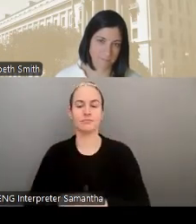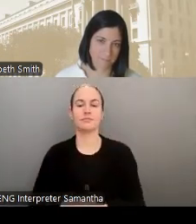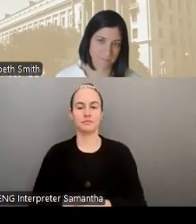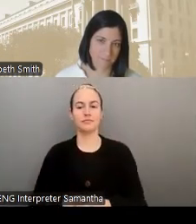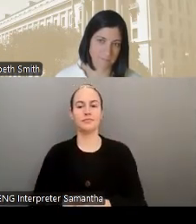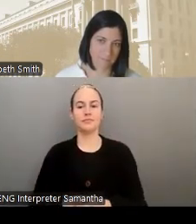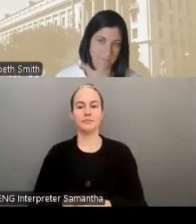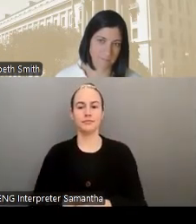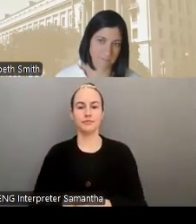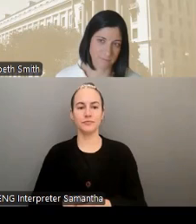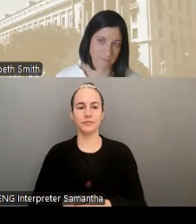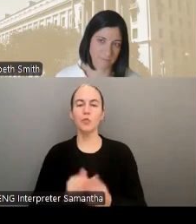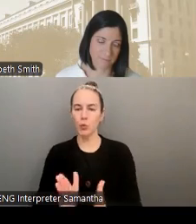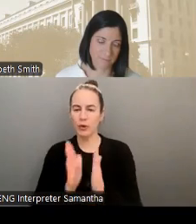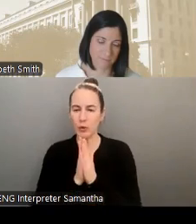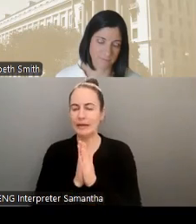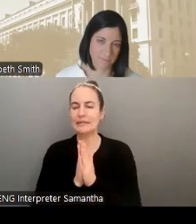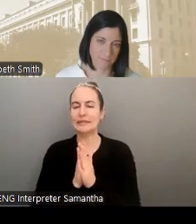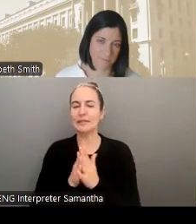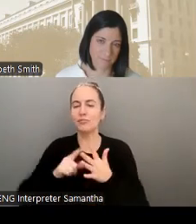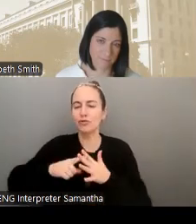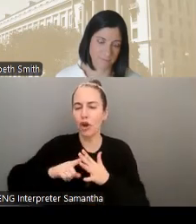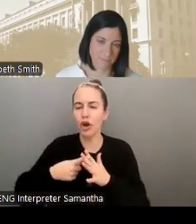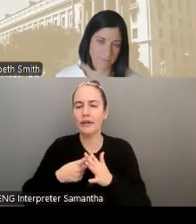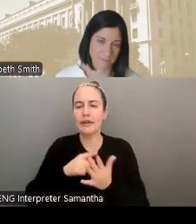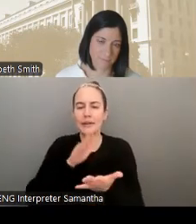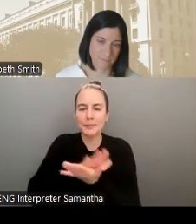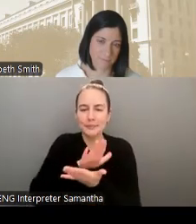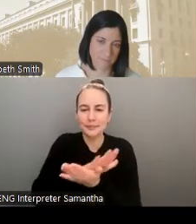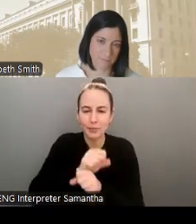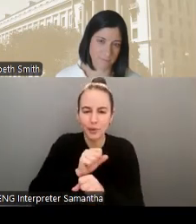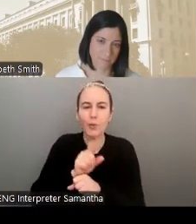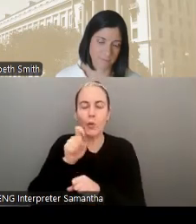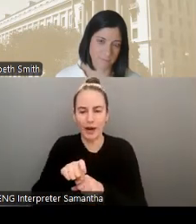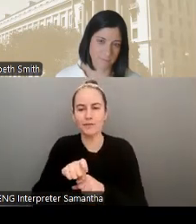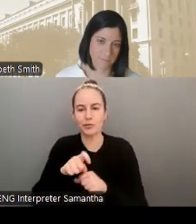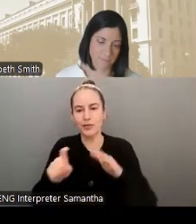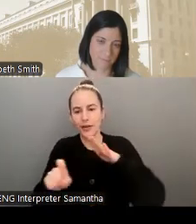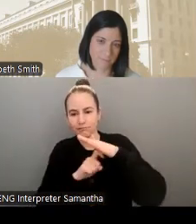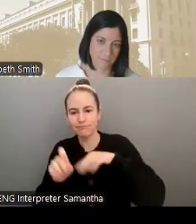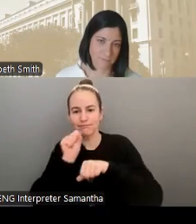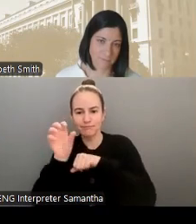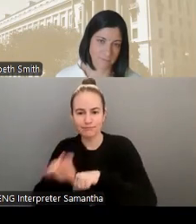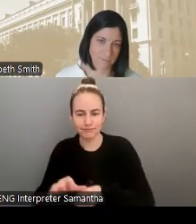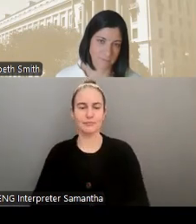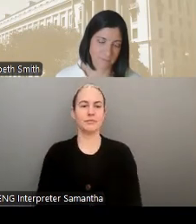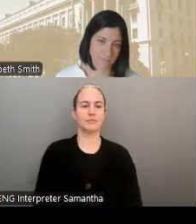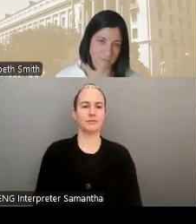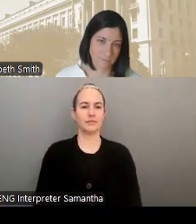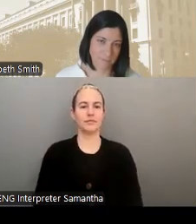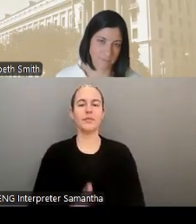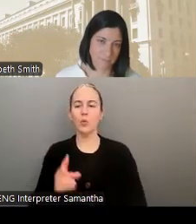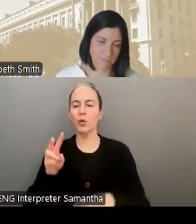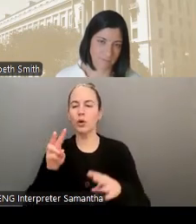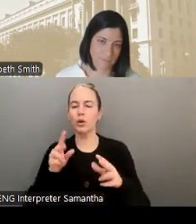preliminary documentation that you will need to provide electronically to the team, and it'll go over the objective and scope of